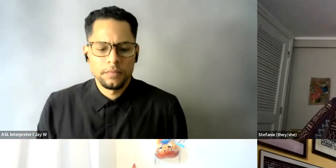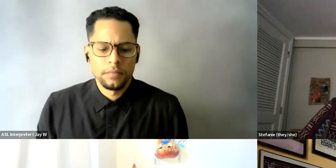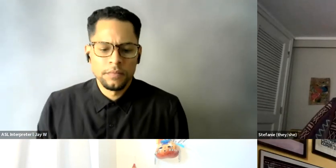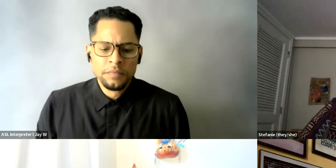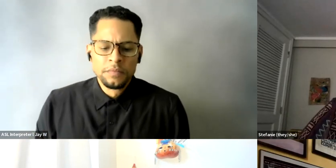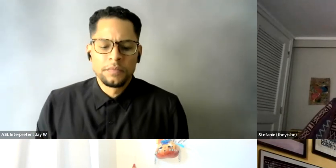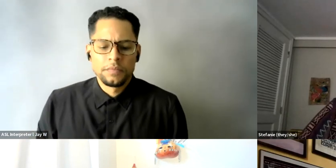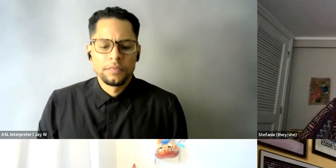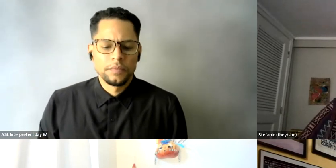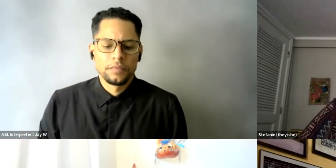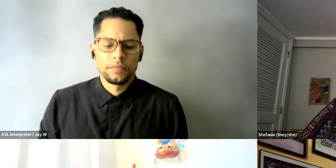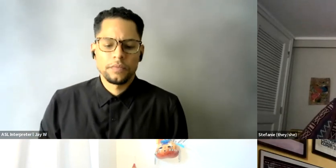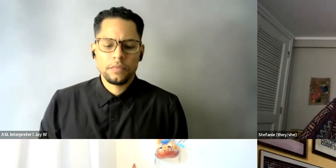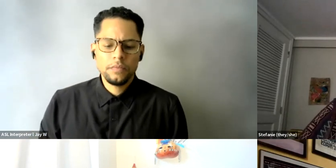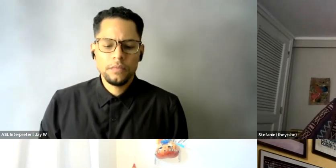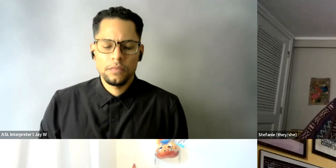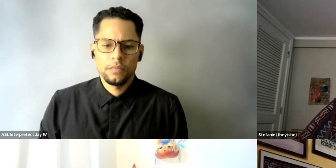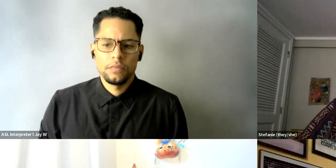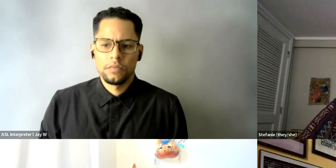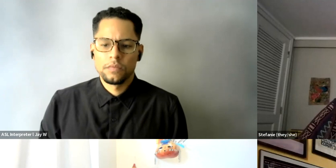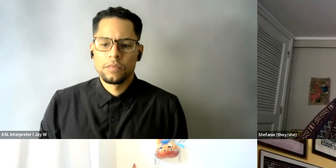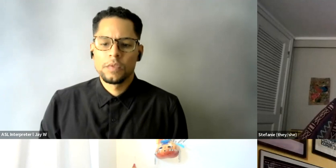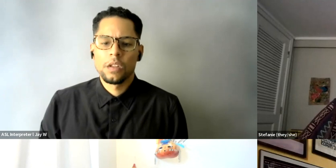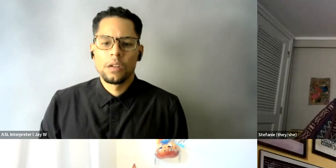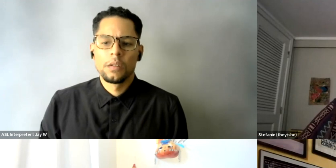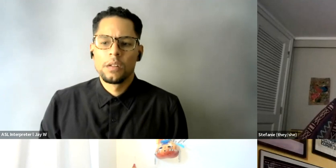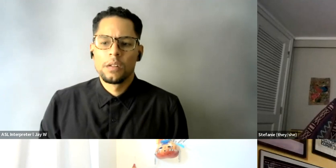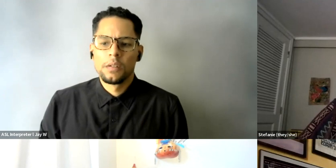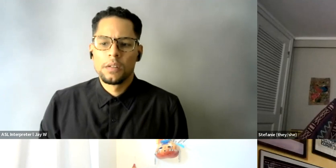the idea that, you know, that it's some kind of individual